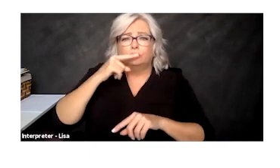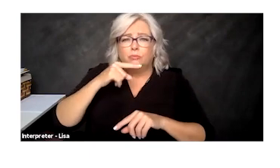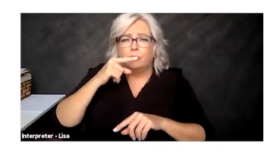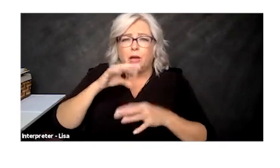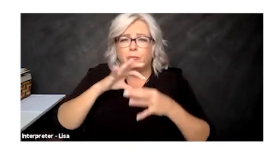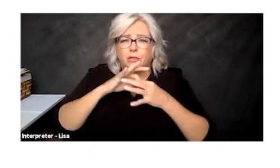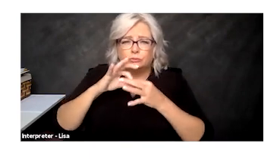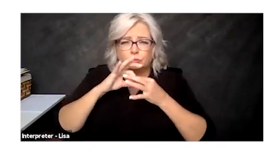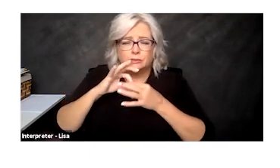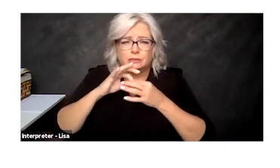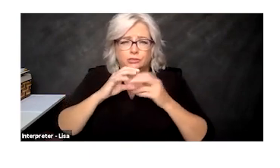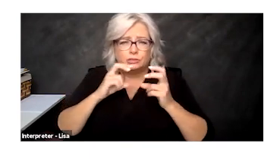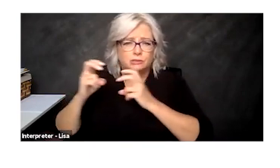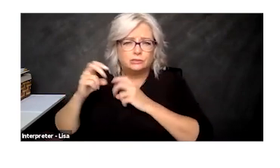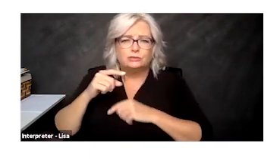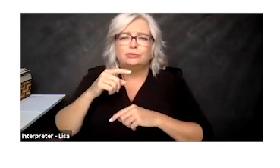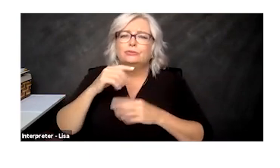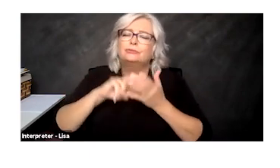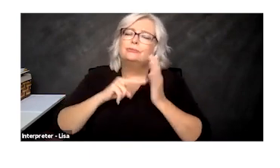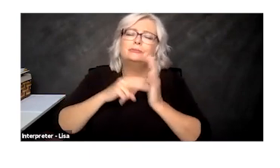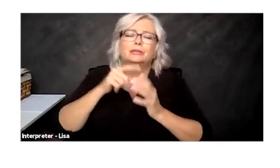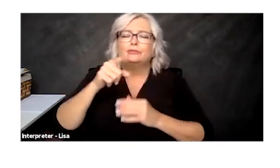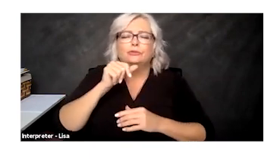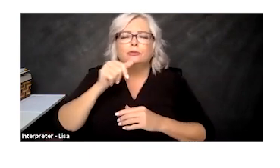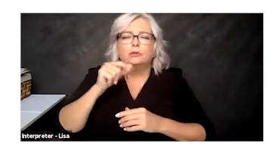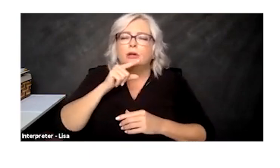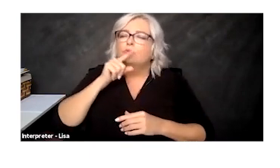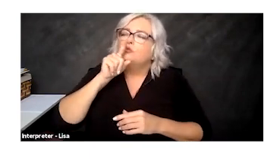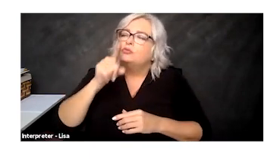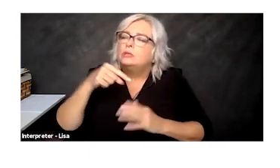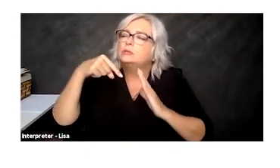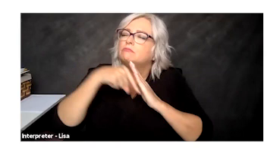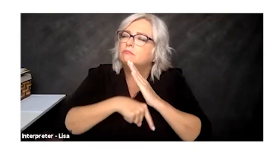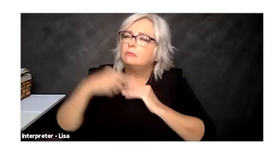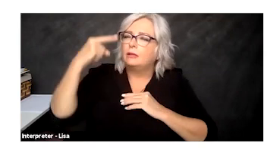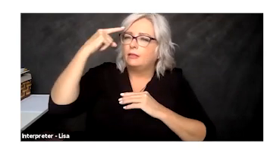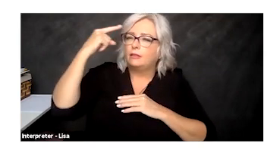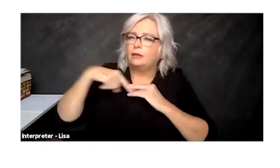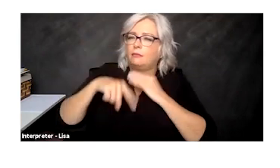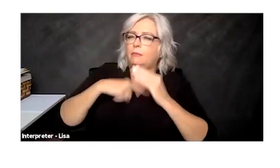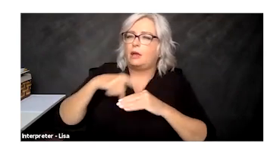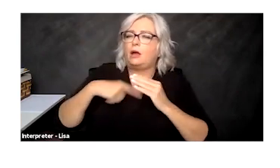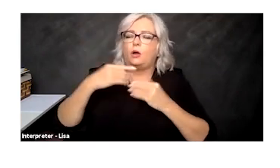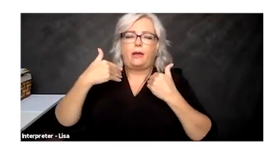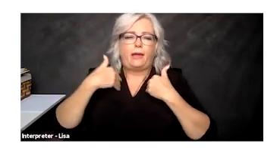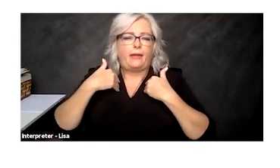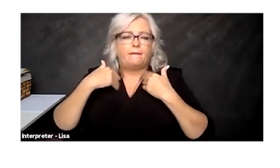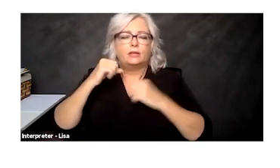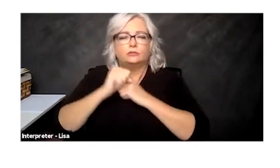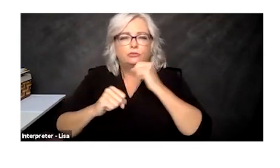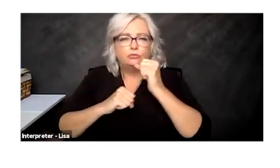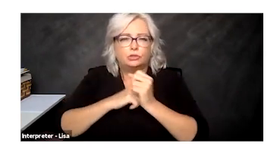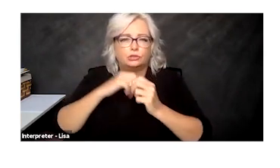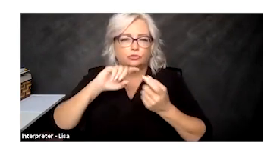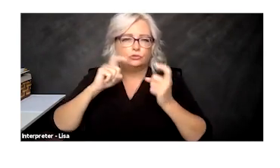then you're actually not thinking about how to have structural change within the brand. And it's those moments when there's actually nothing in the news that's going